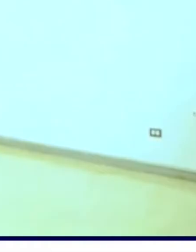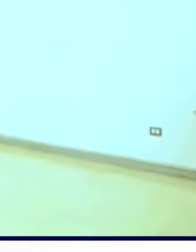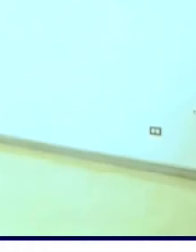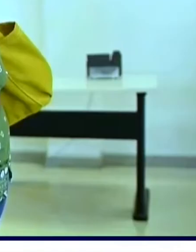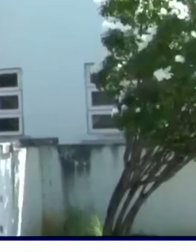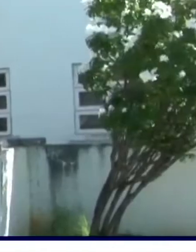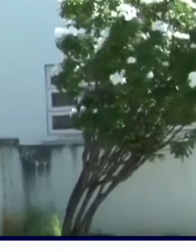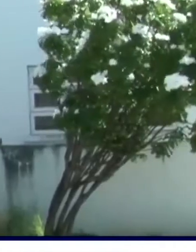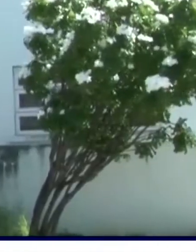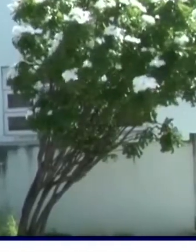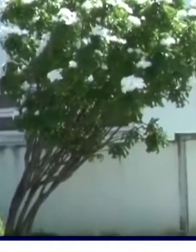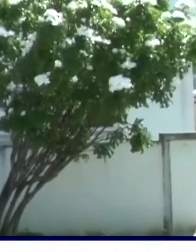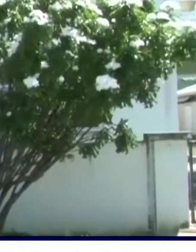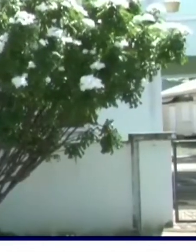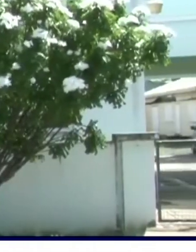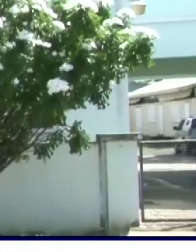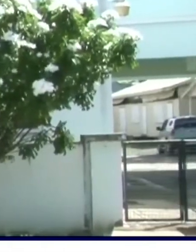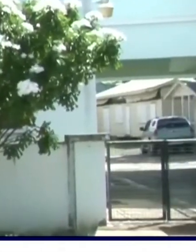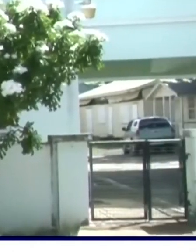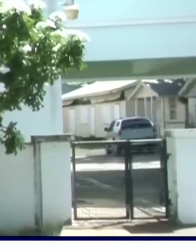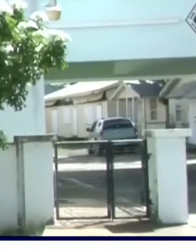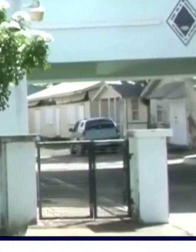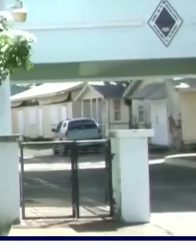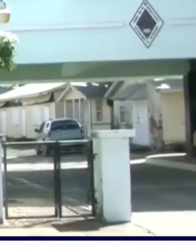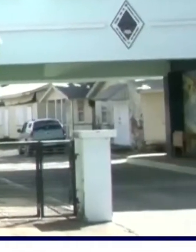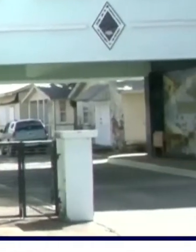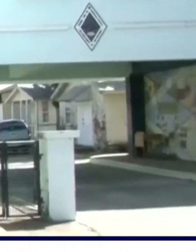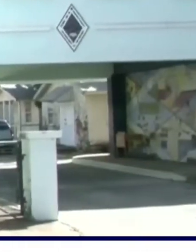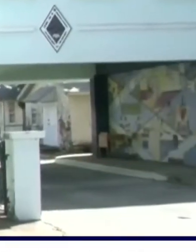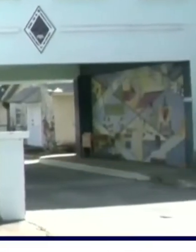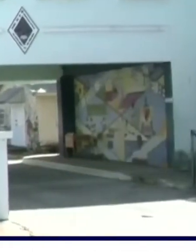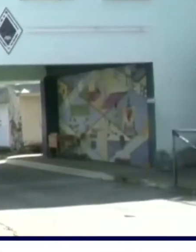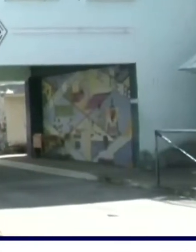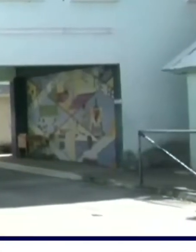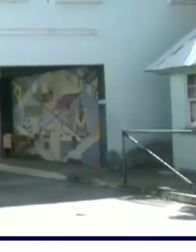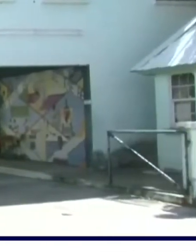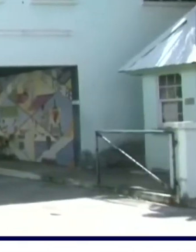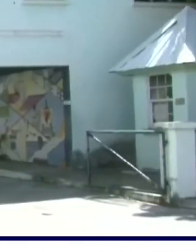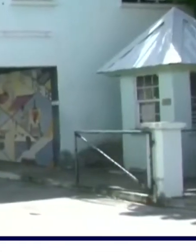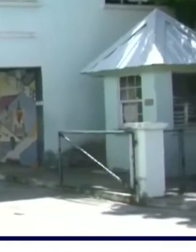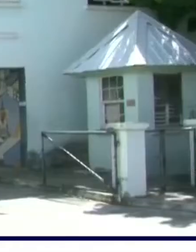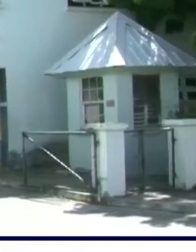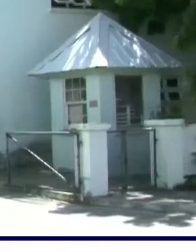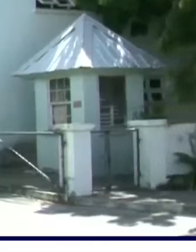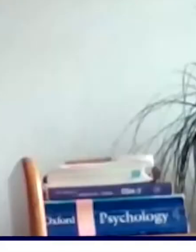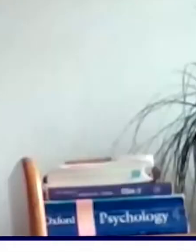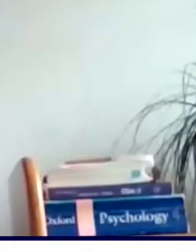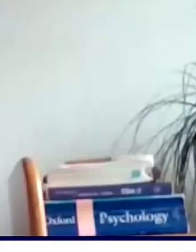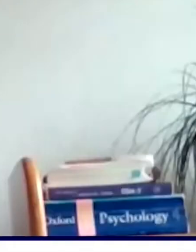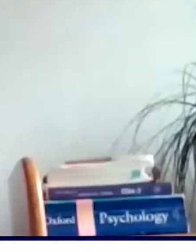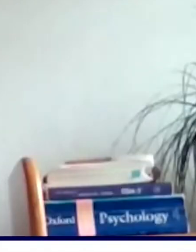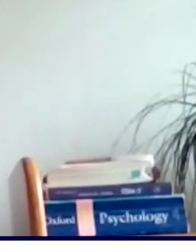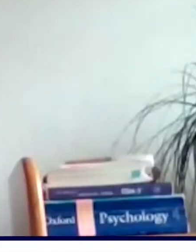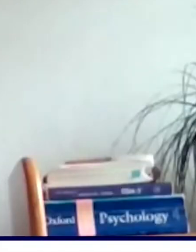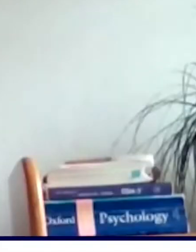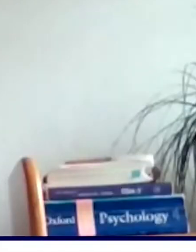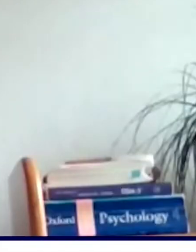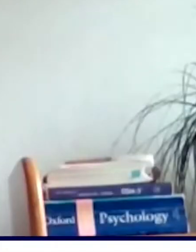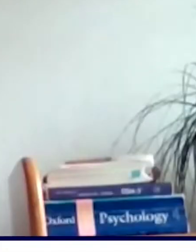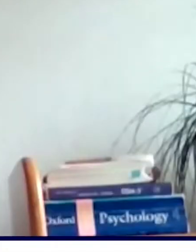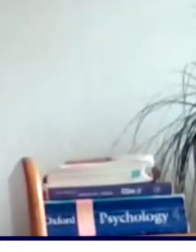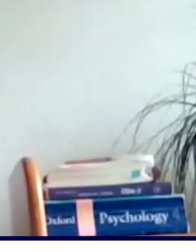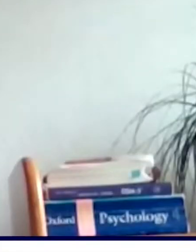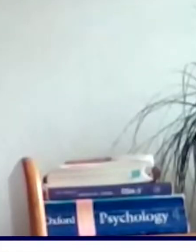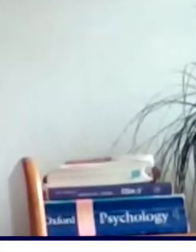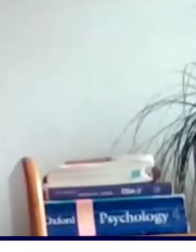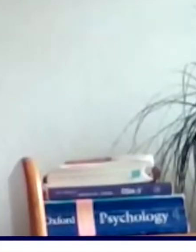vaccines. Security concerns ahead of the start of the new school term. A clinical psychologist wants more attention paid to the issue of